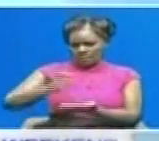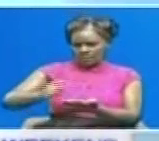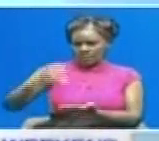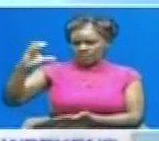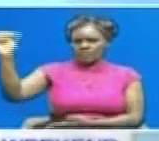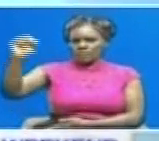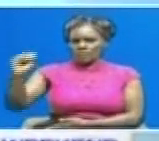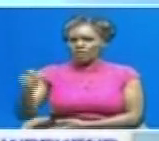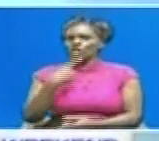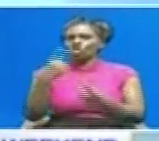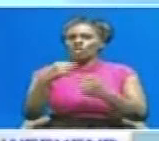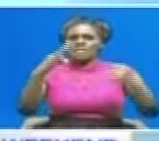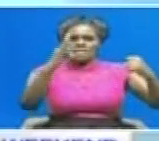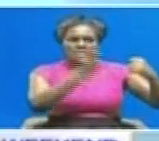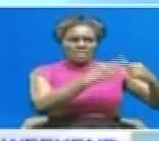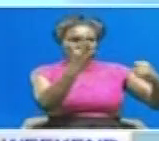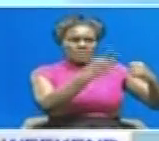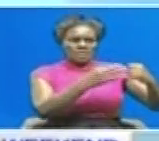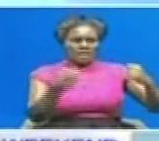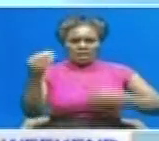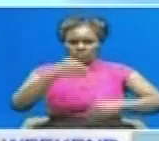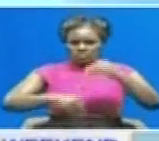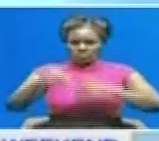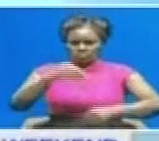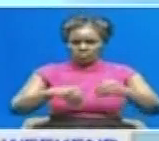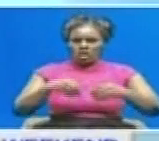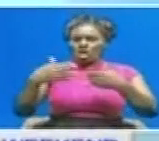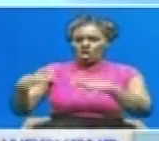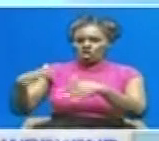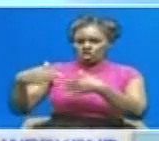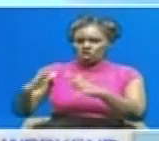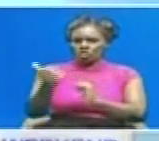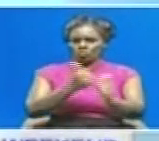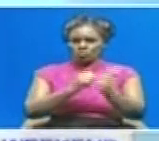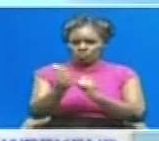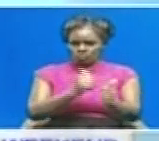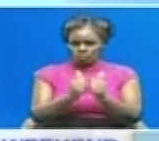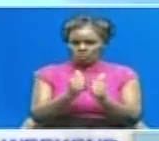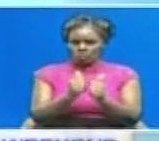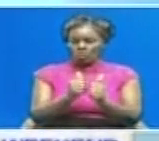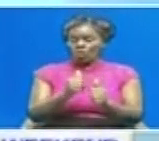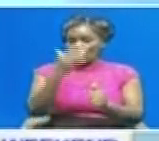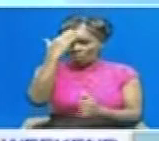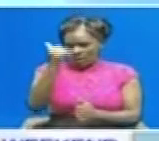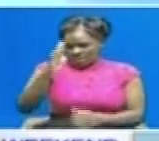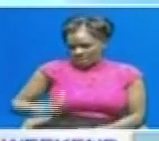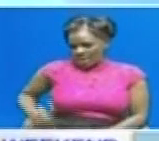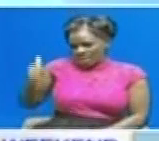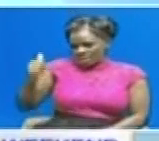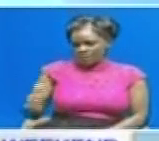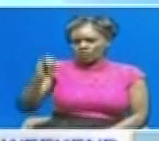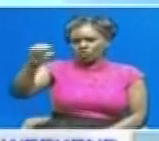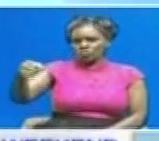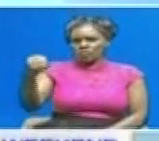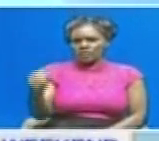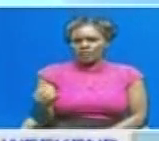cabinet. Speaking in Kibera during a fundraiser, Raila said the country had lost a competent career woman due to the selfishness of the